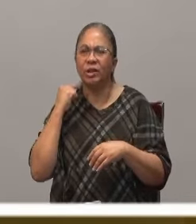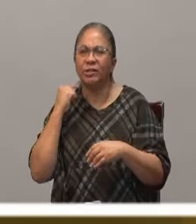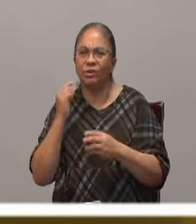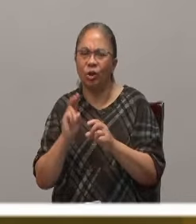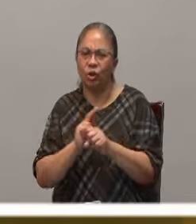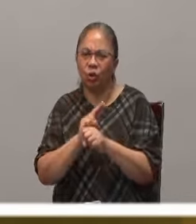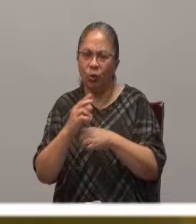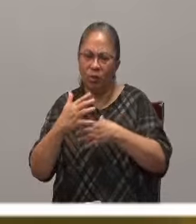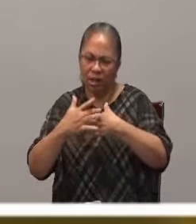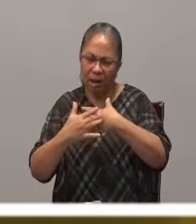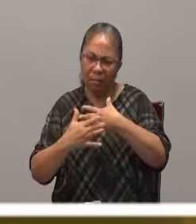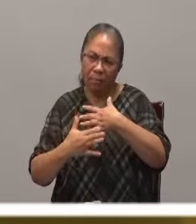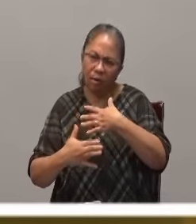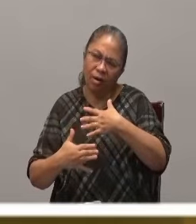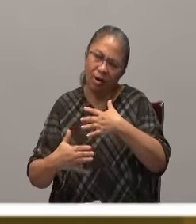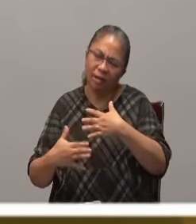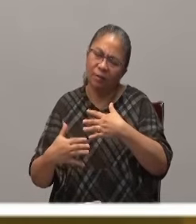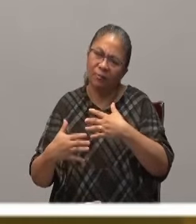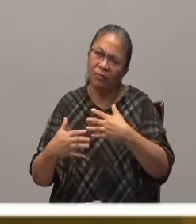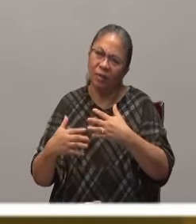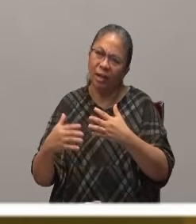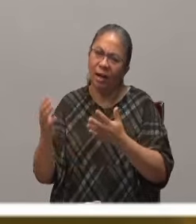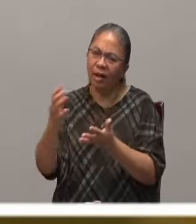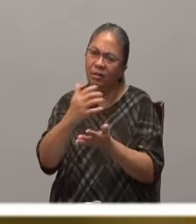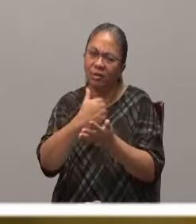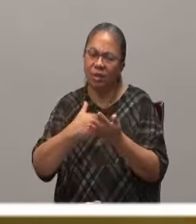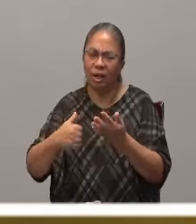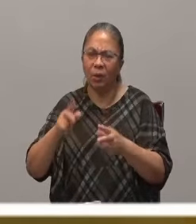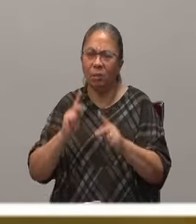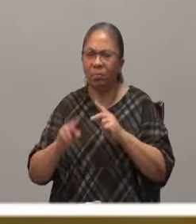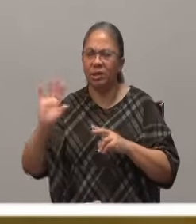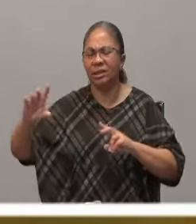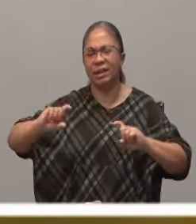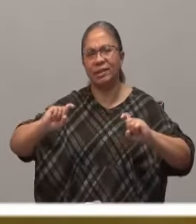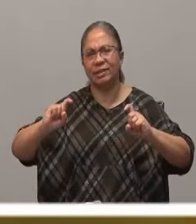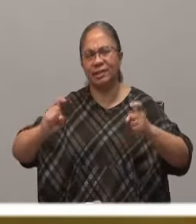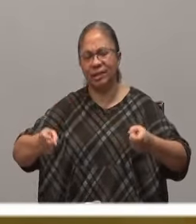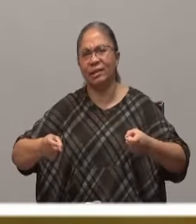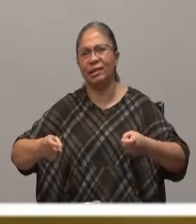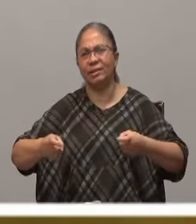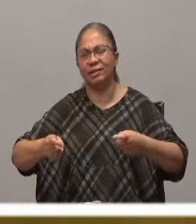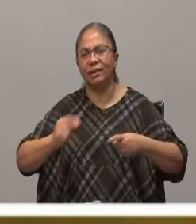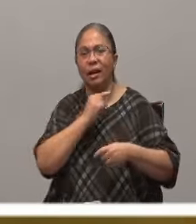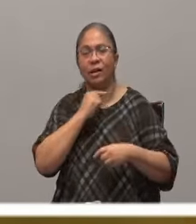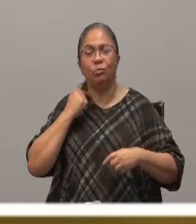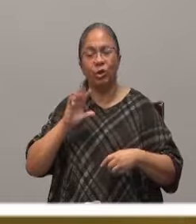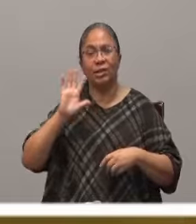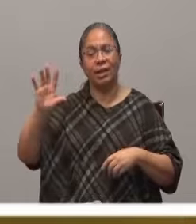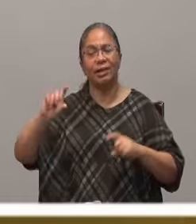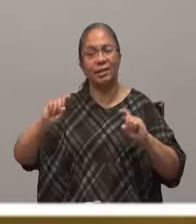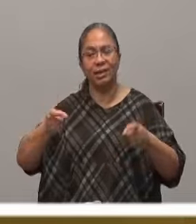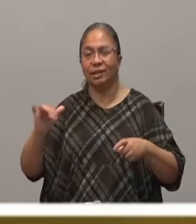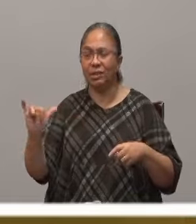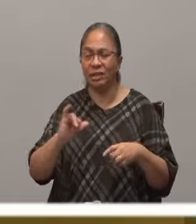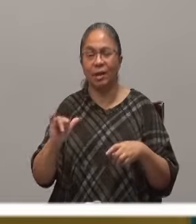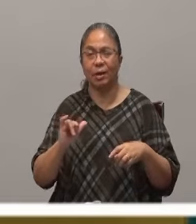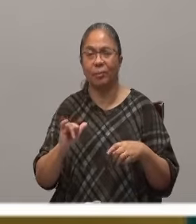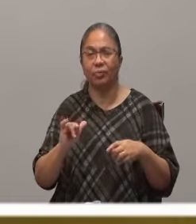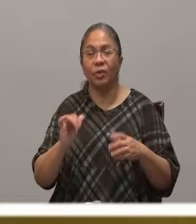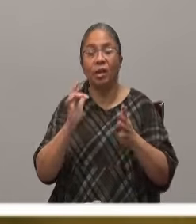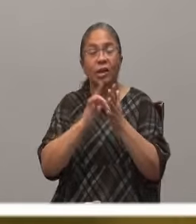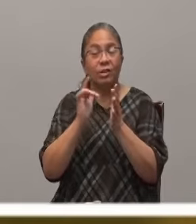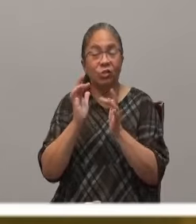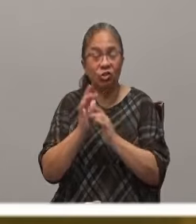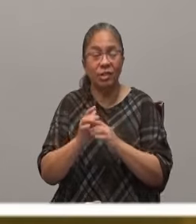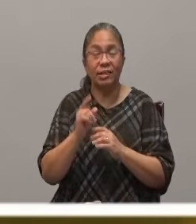then expiate the sins of the people and the sins of the priest himself. Jesus, as the